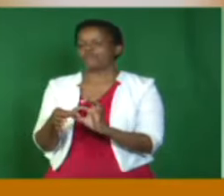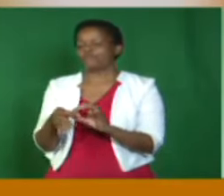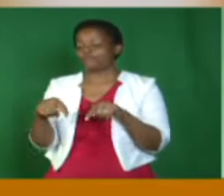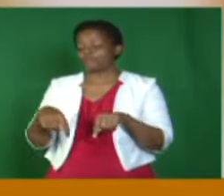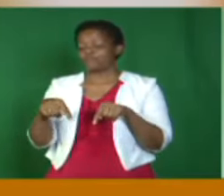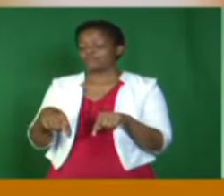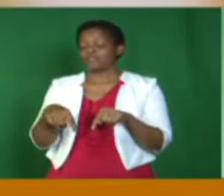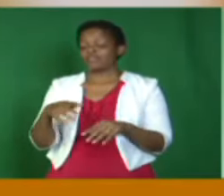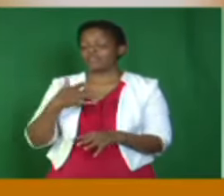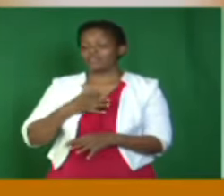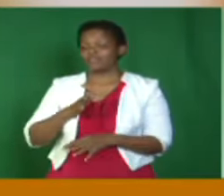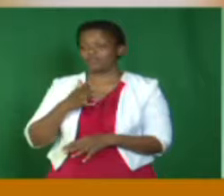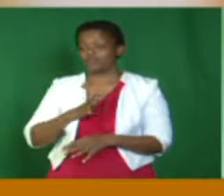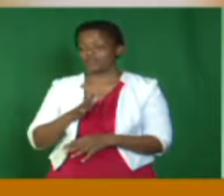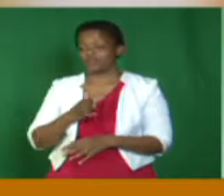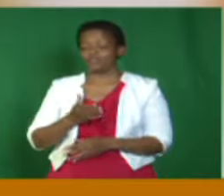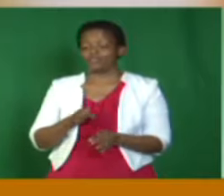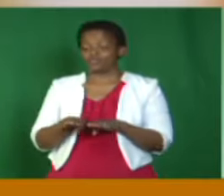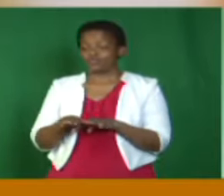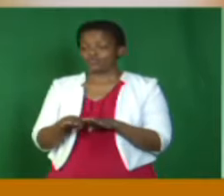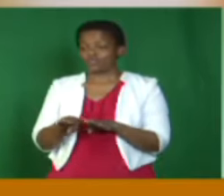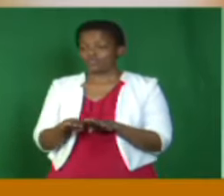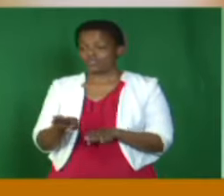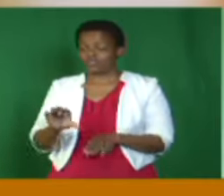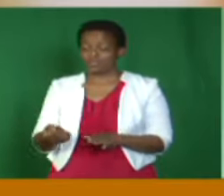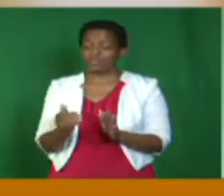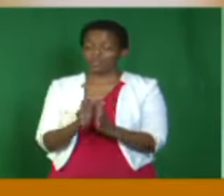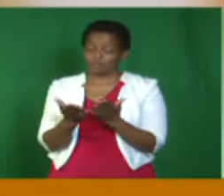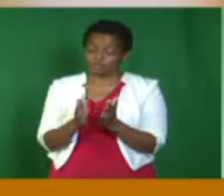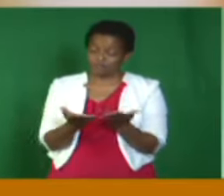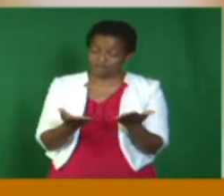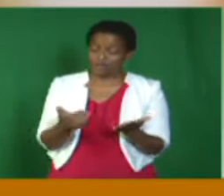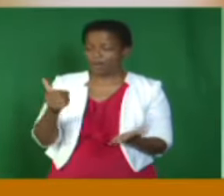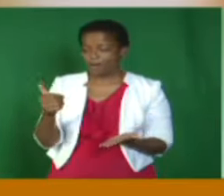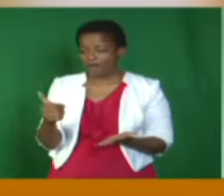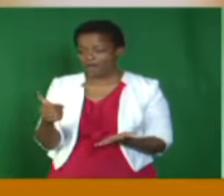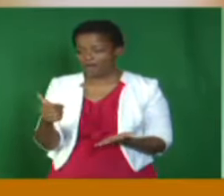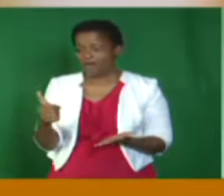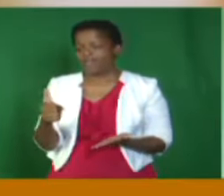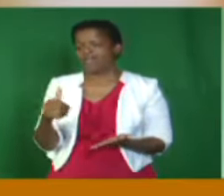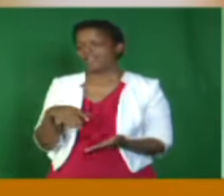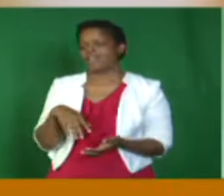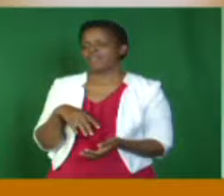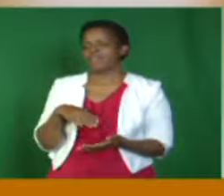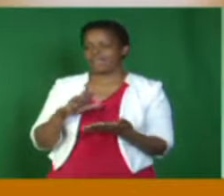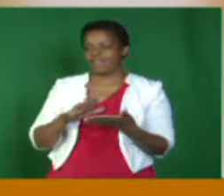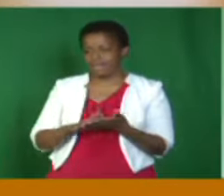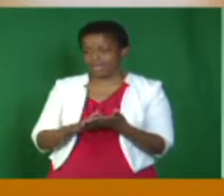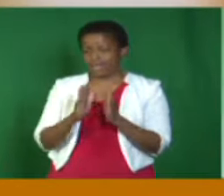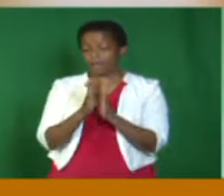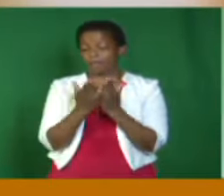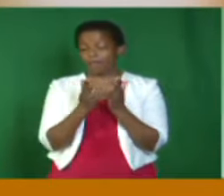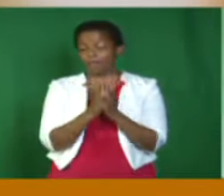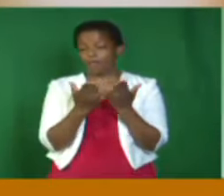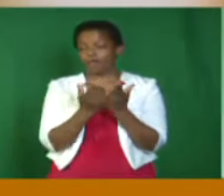I would actually like my learner to have their notebook, their pen, and also their copy of the new English